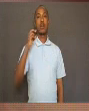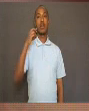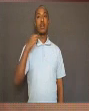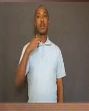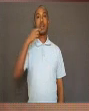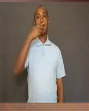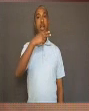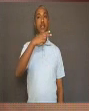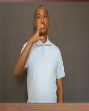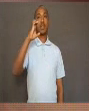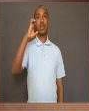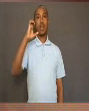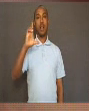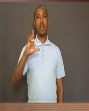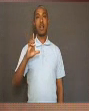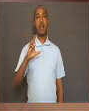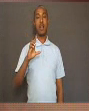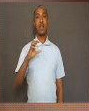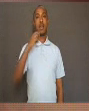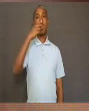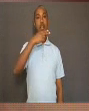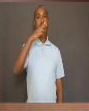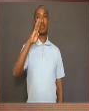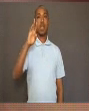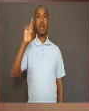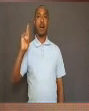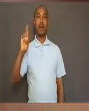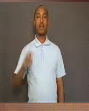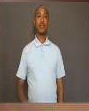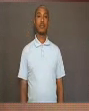hydroiodic acid, hydrobromic acid,